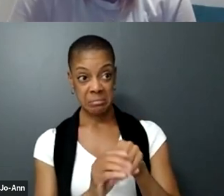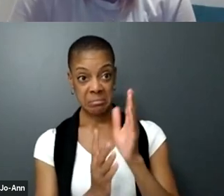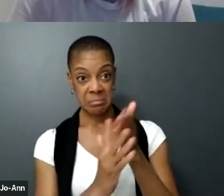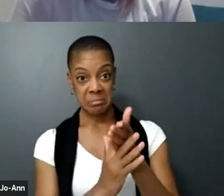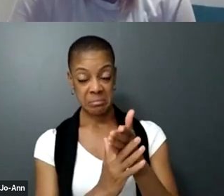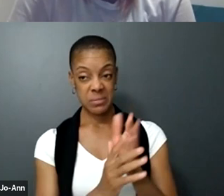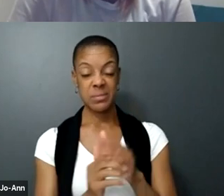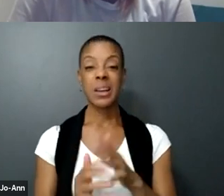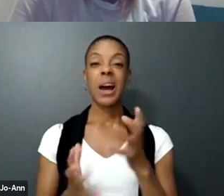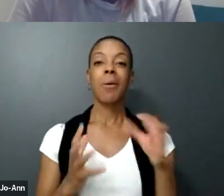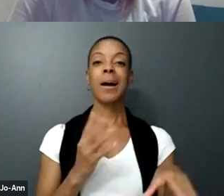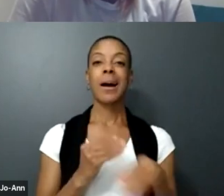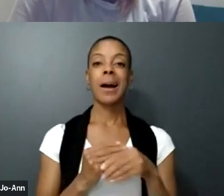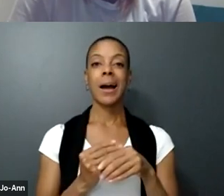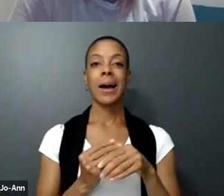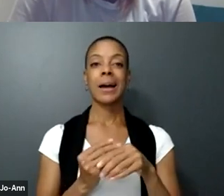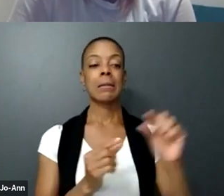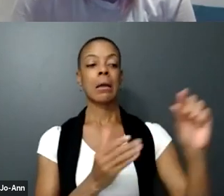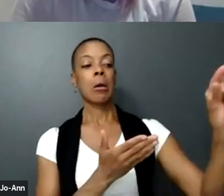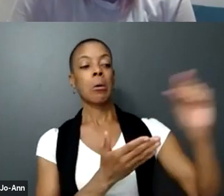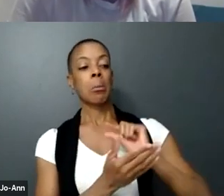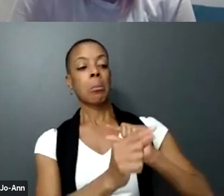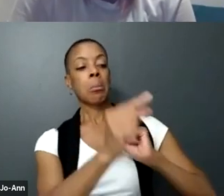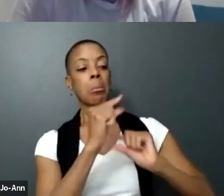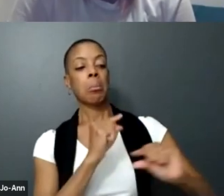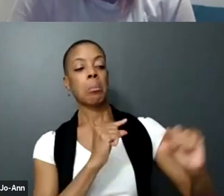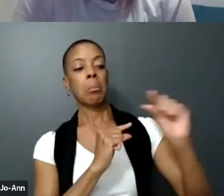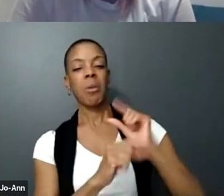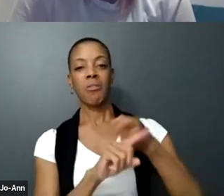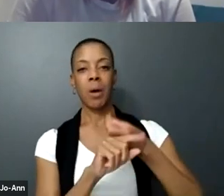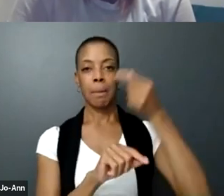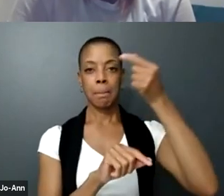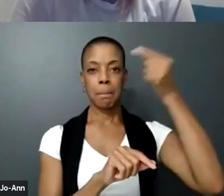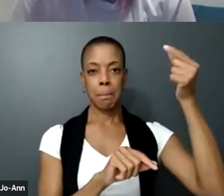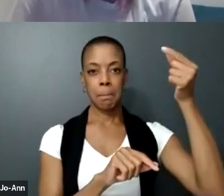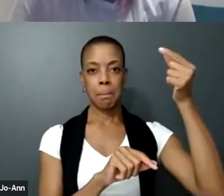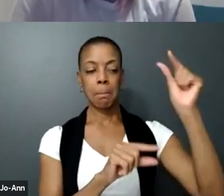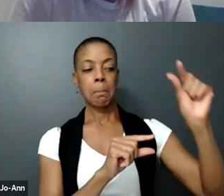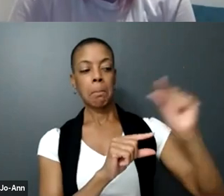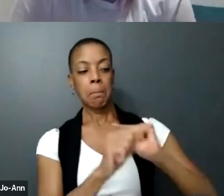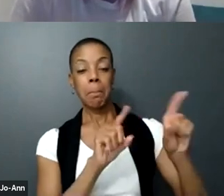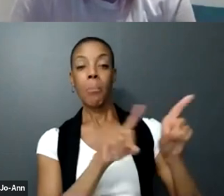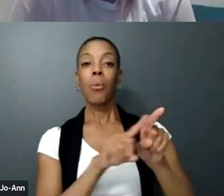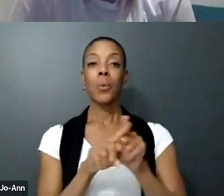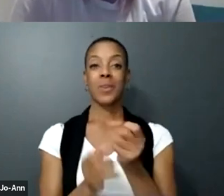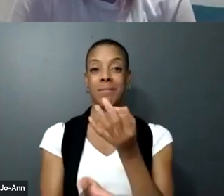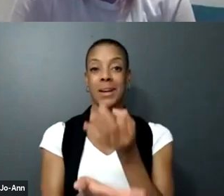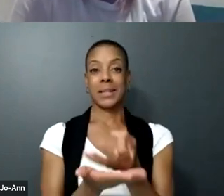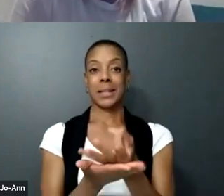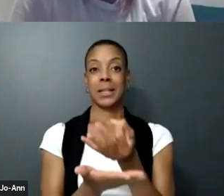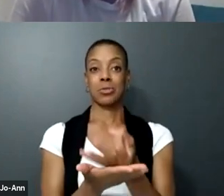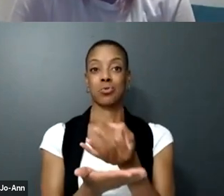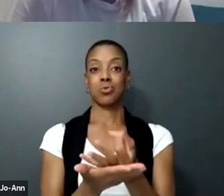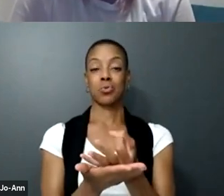to add is the incremental piece that Chief LaRocca has referred to. There's also a financial piece that you can take